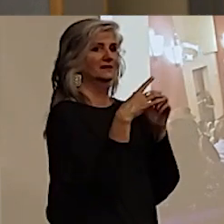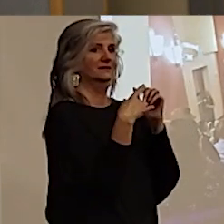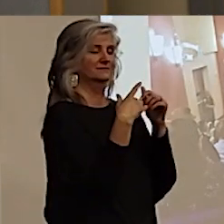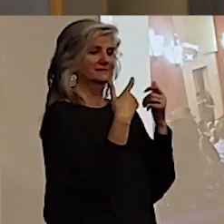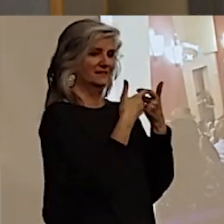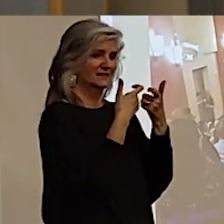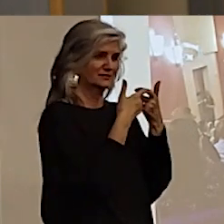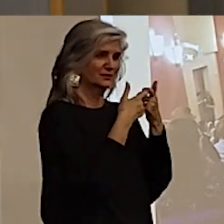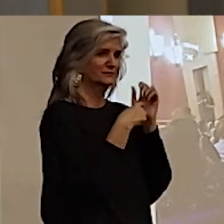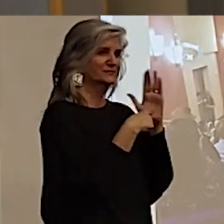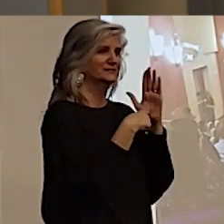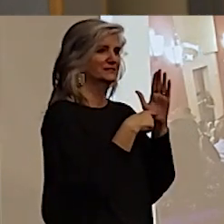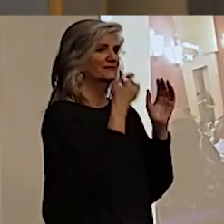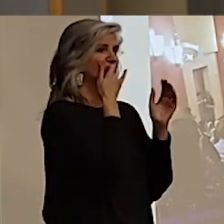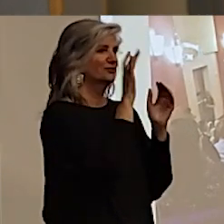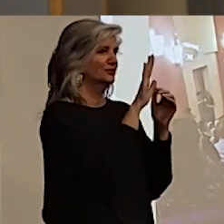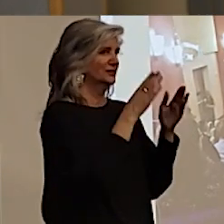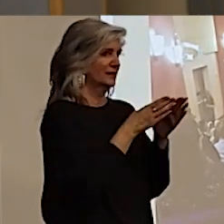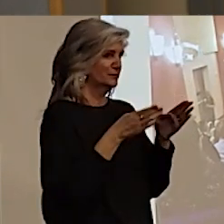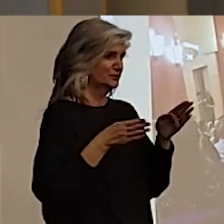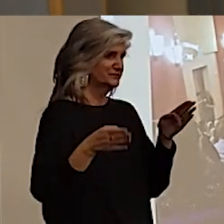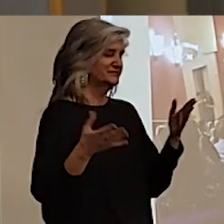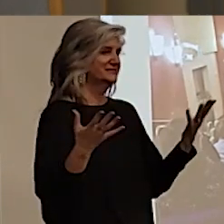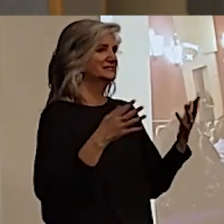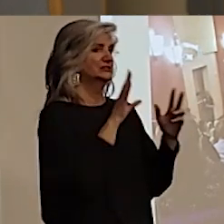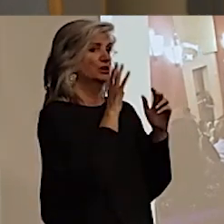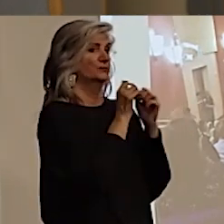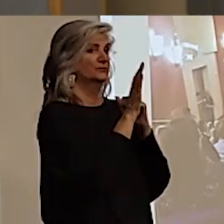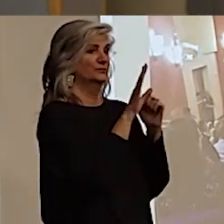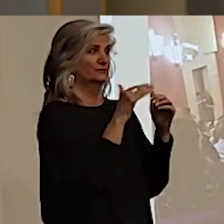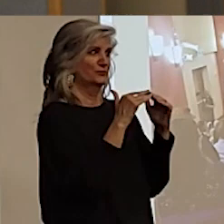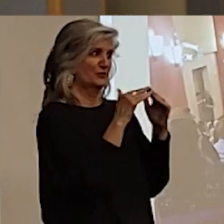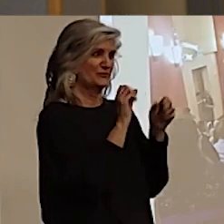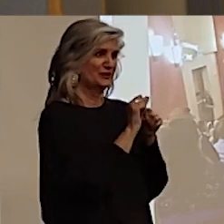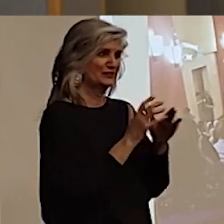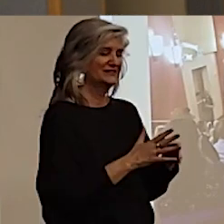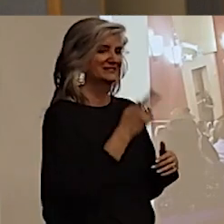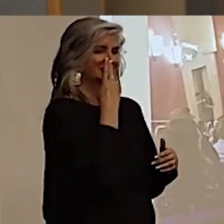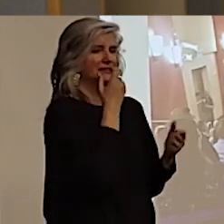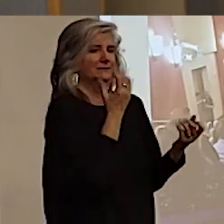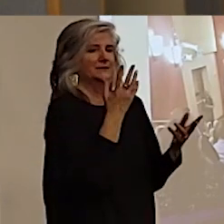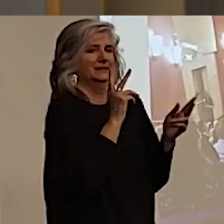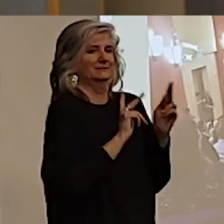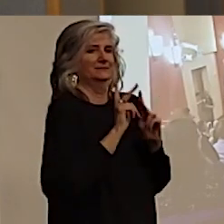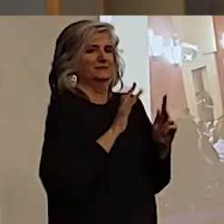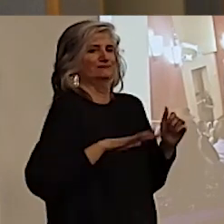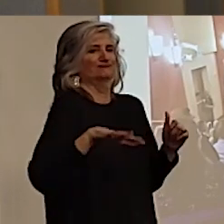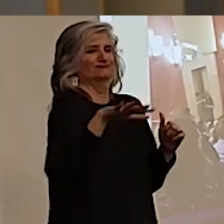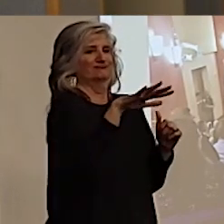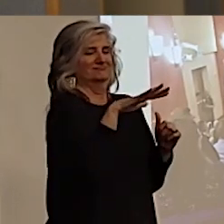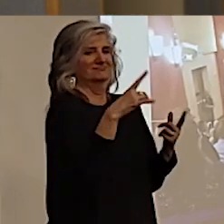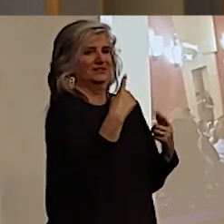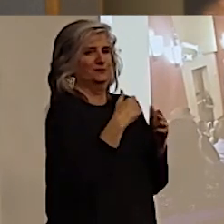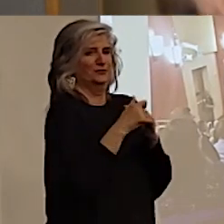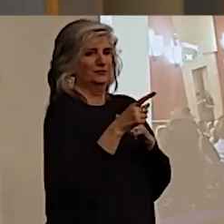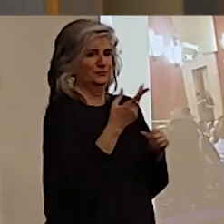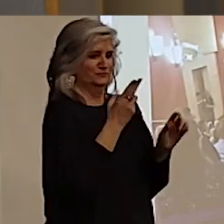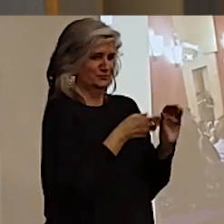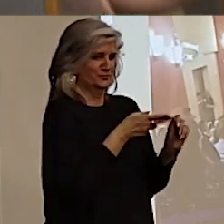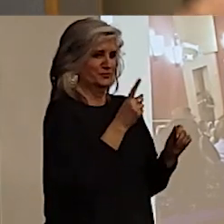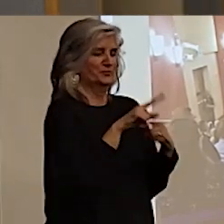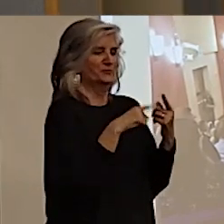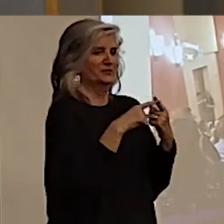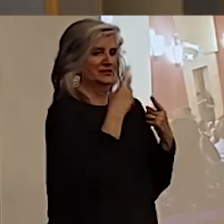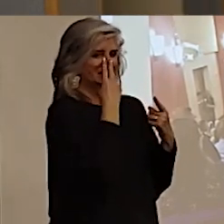representatives, call your neighbors, talk to your coworkers, and see how many of those people can come with you when we come